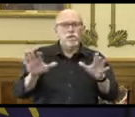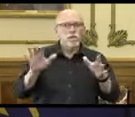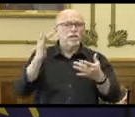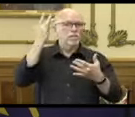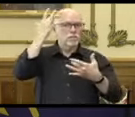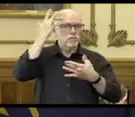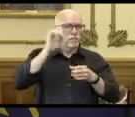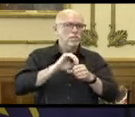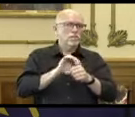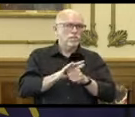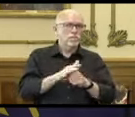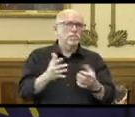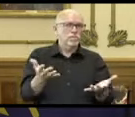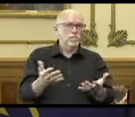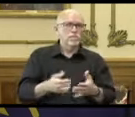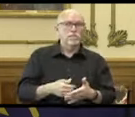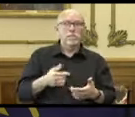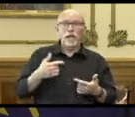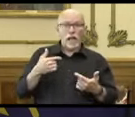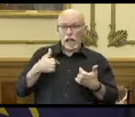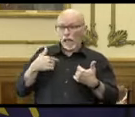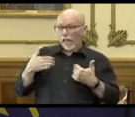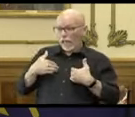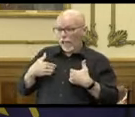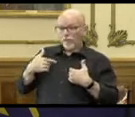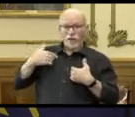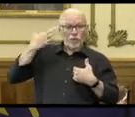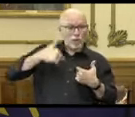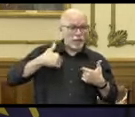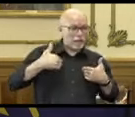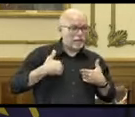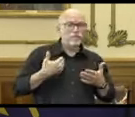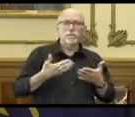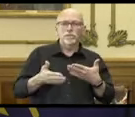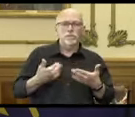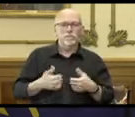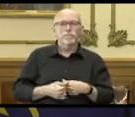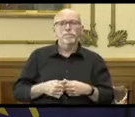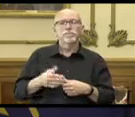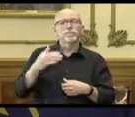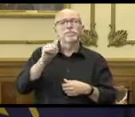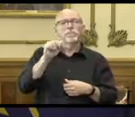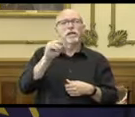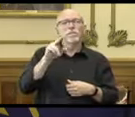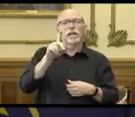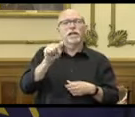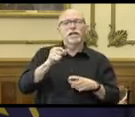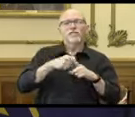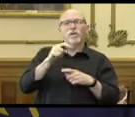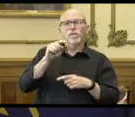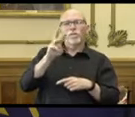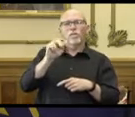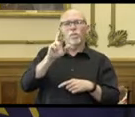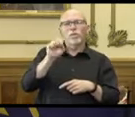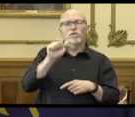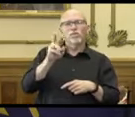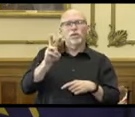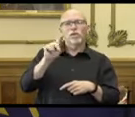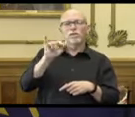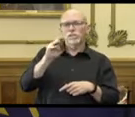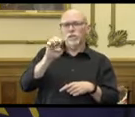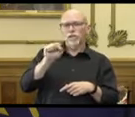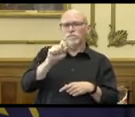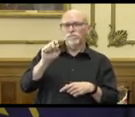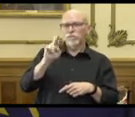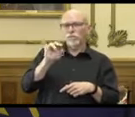of COVID-19, whether you know you have it or not. Amanda with the Warsaw Times Union.